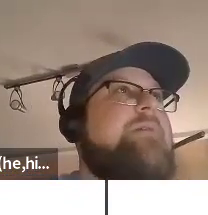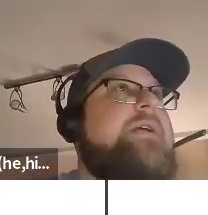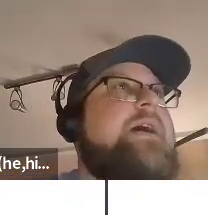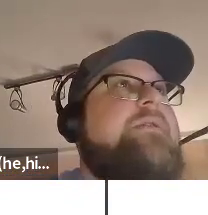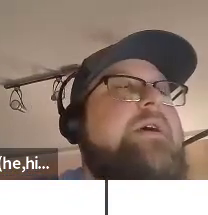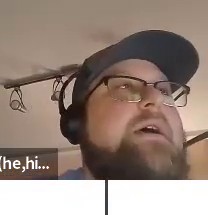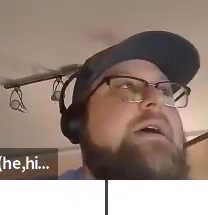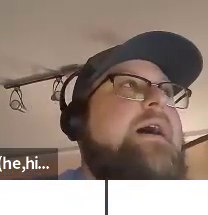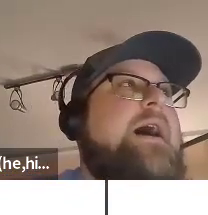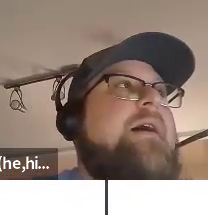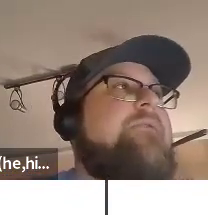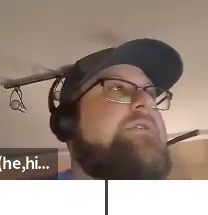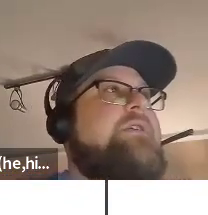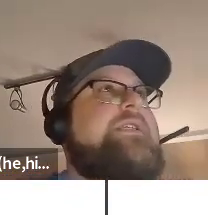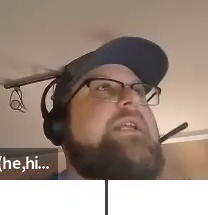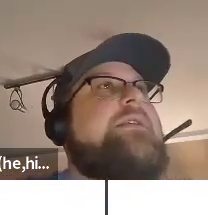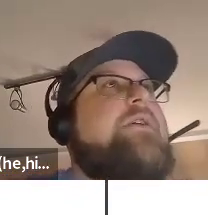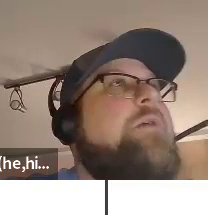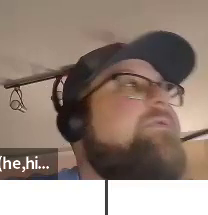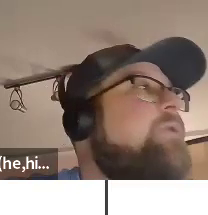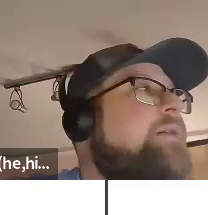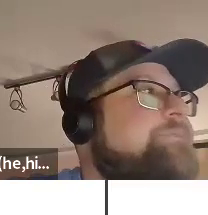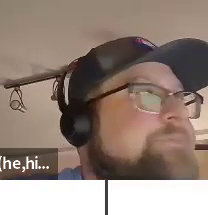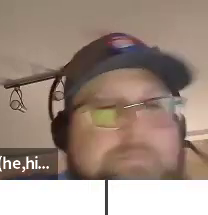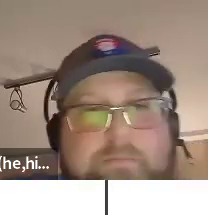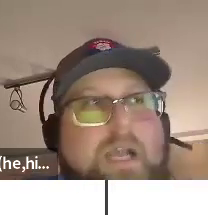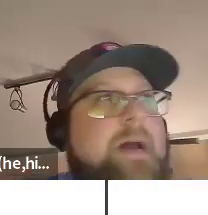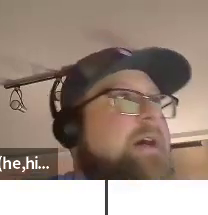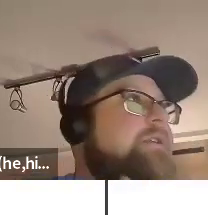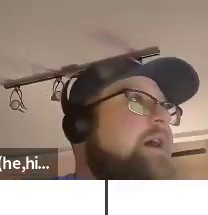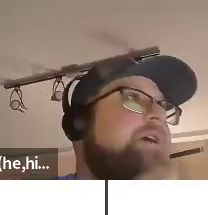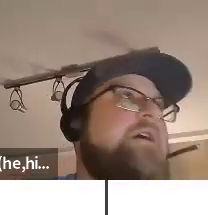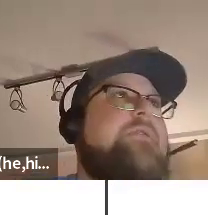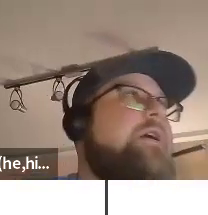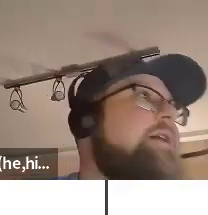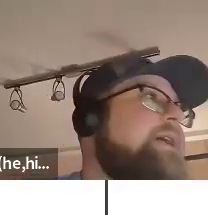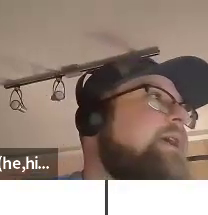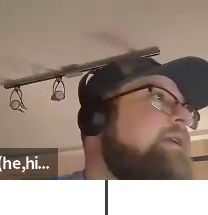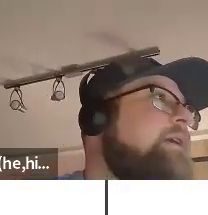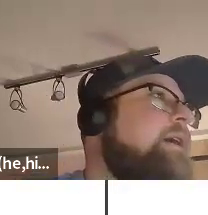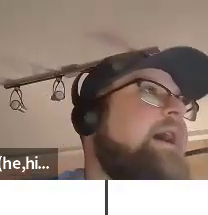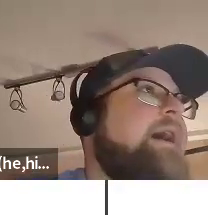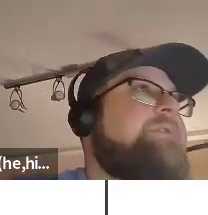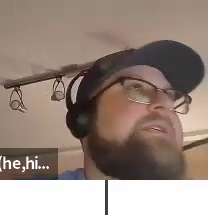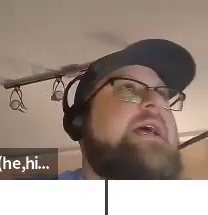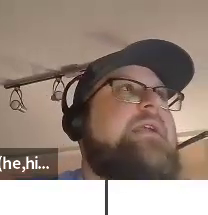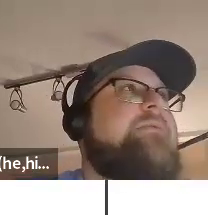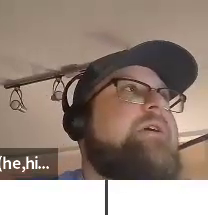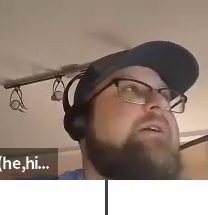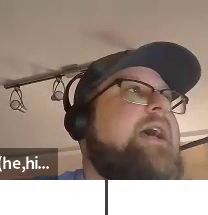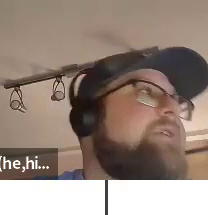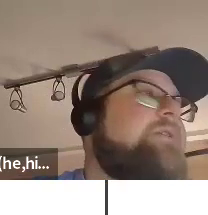of people here at Public Health, folks that you've seen in this call before. But I'll stop there for a hot second.